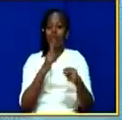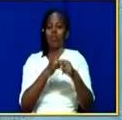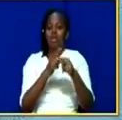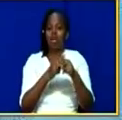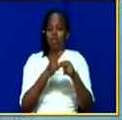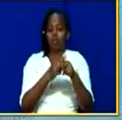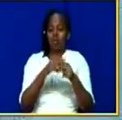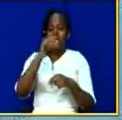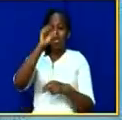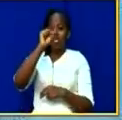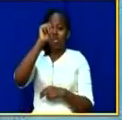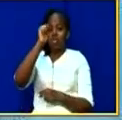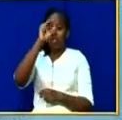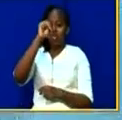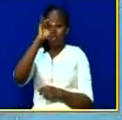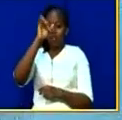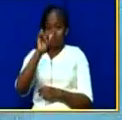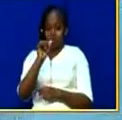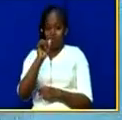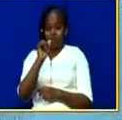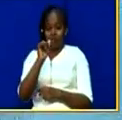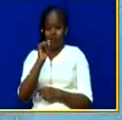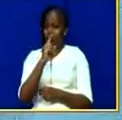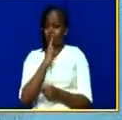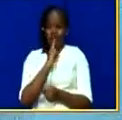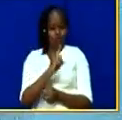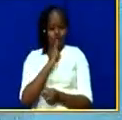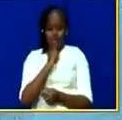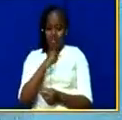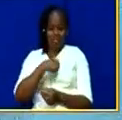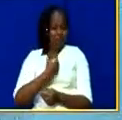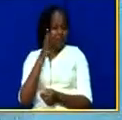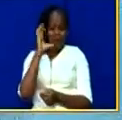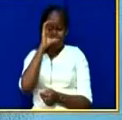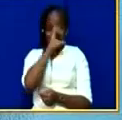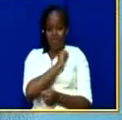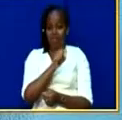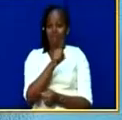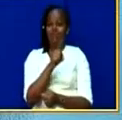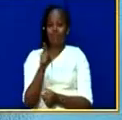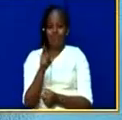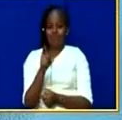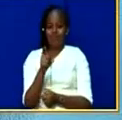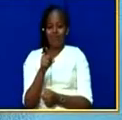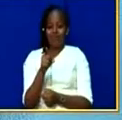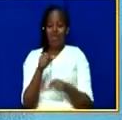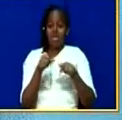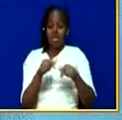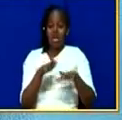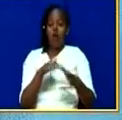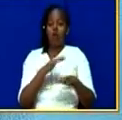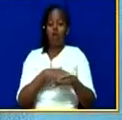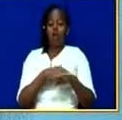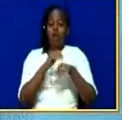is Sami Kaihuri, and for sure, I had missed you on this